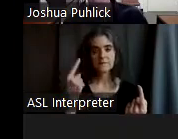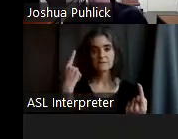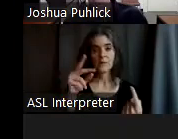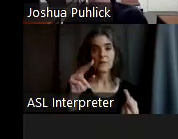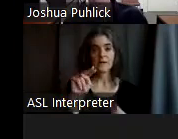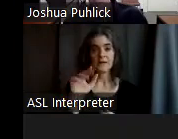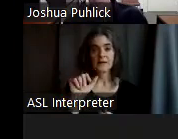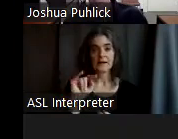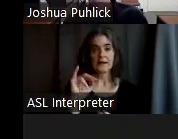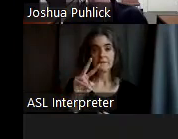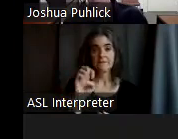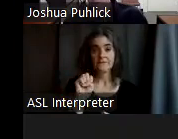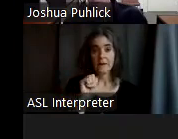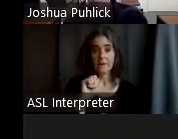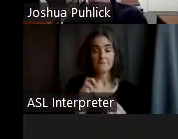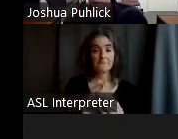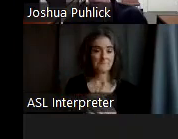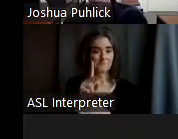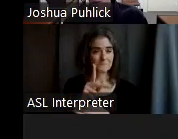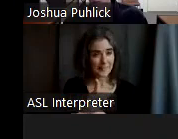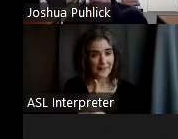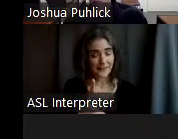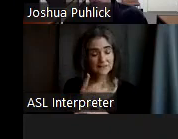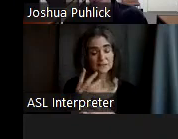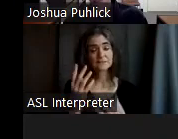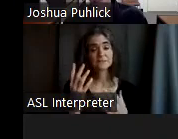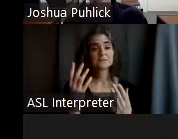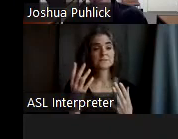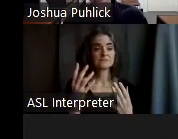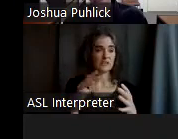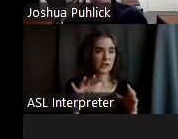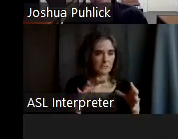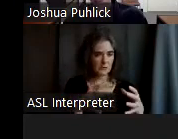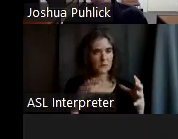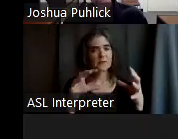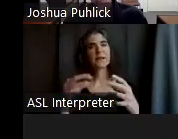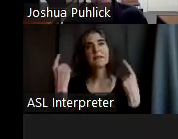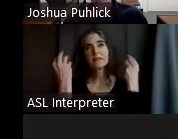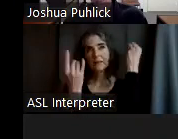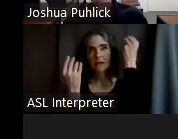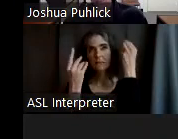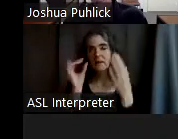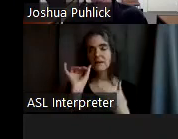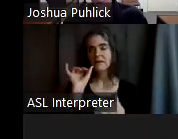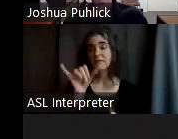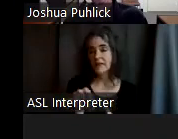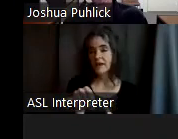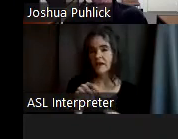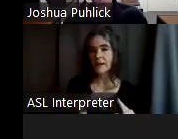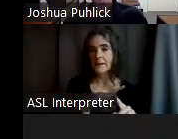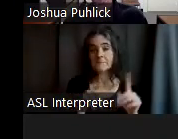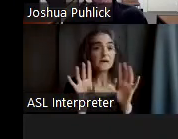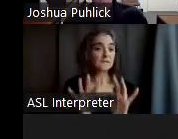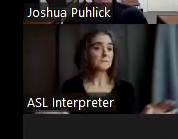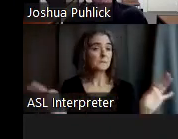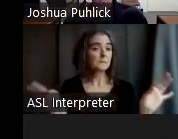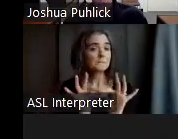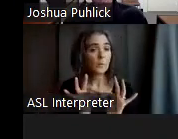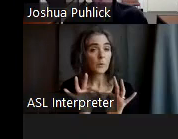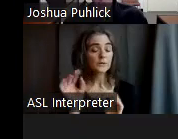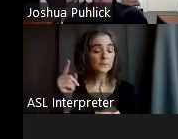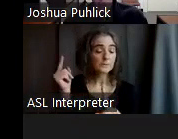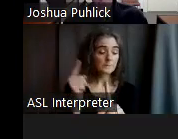plant communities and thinking about things like that. But yeah, definitely an important